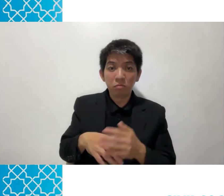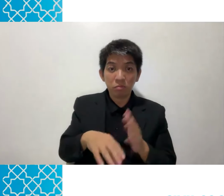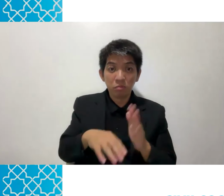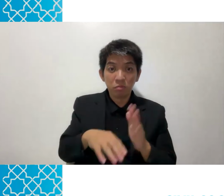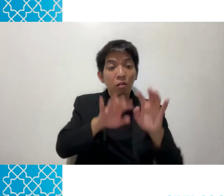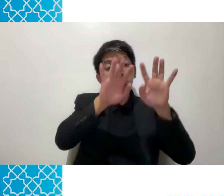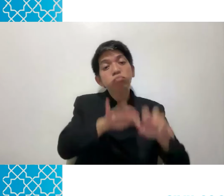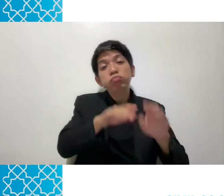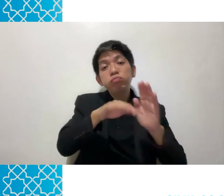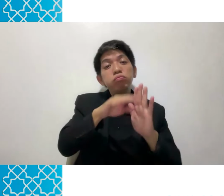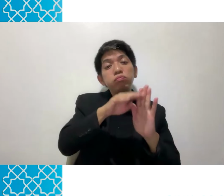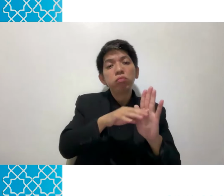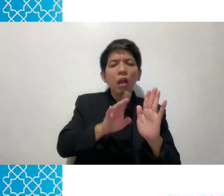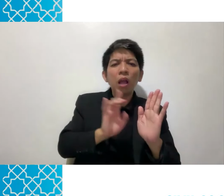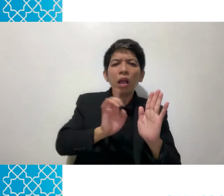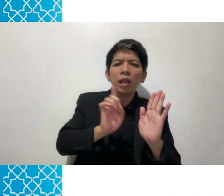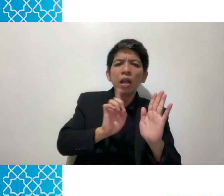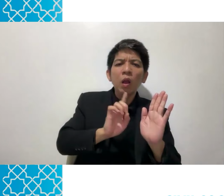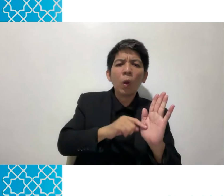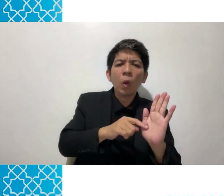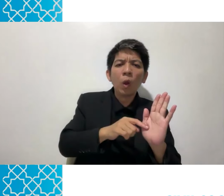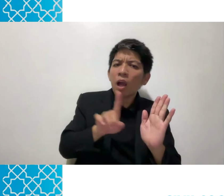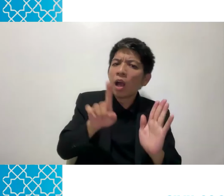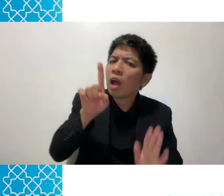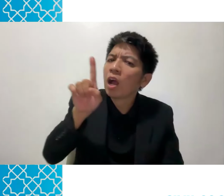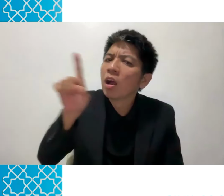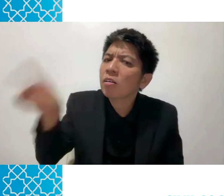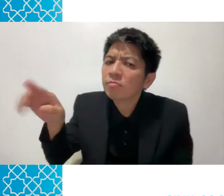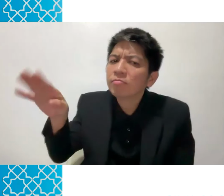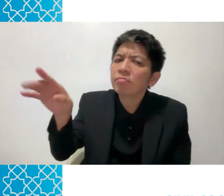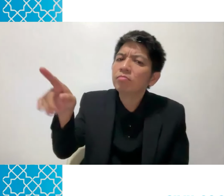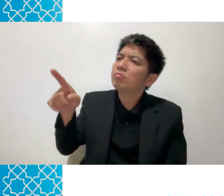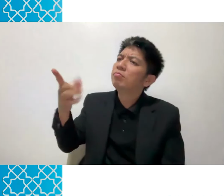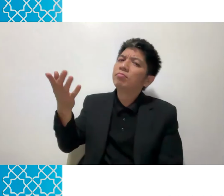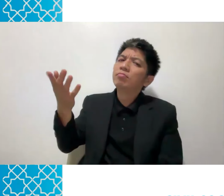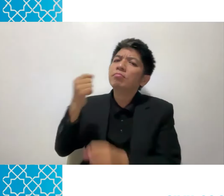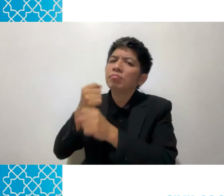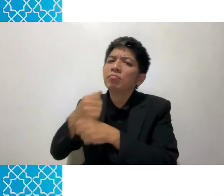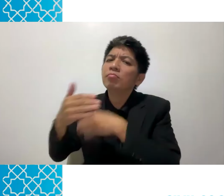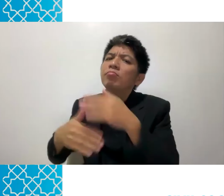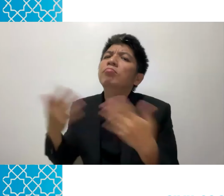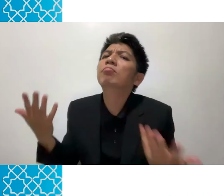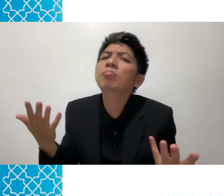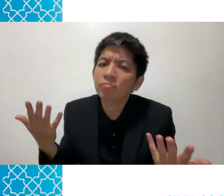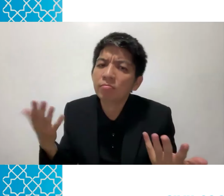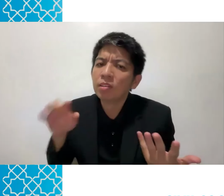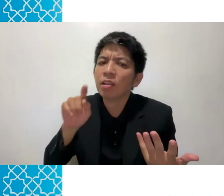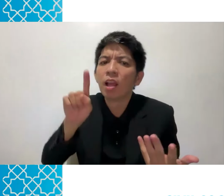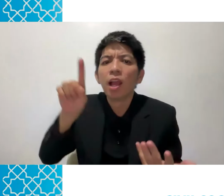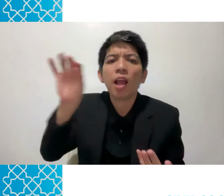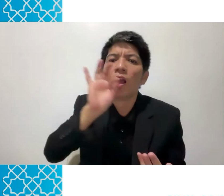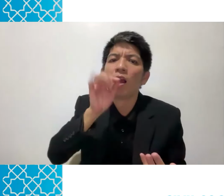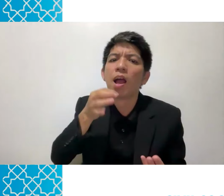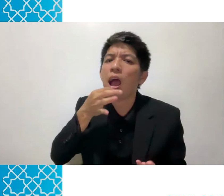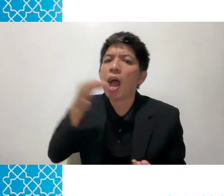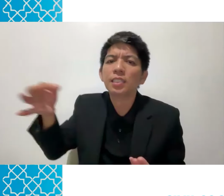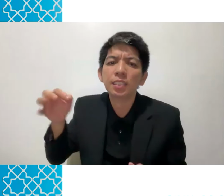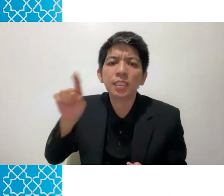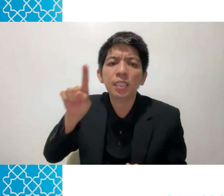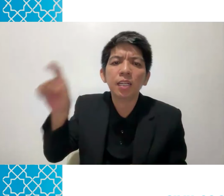said they would do. And in the case of the Rural Roads program in India, actually,